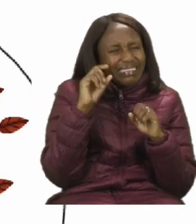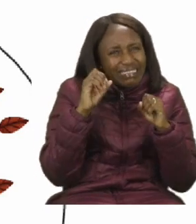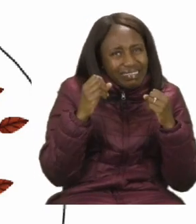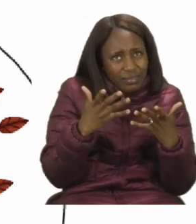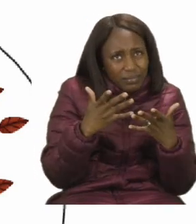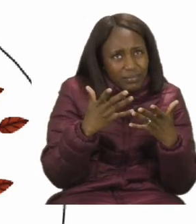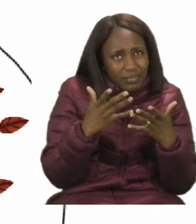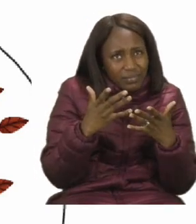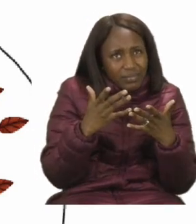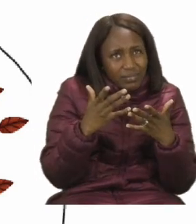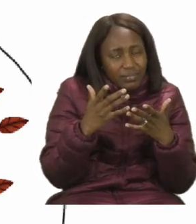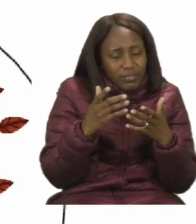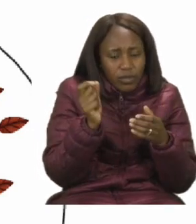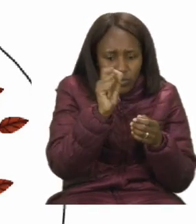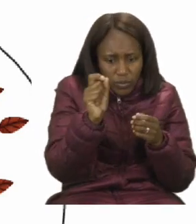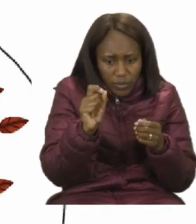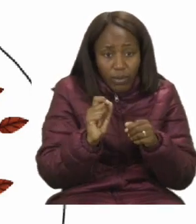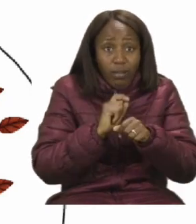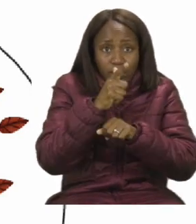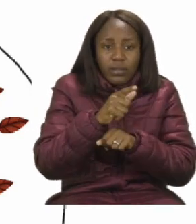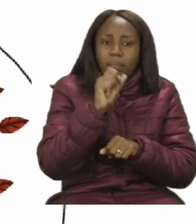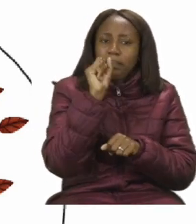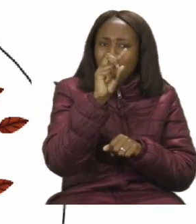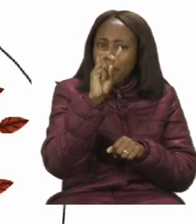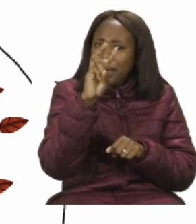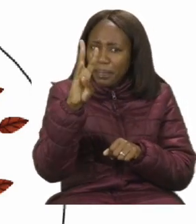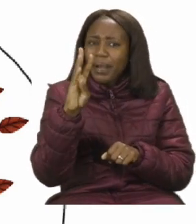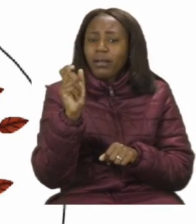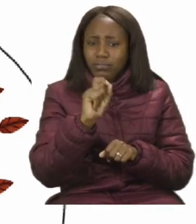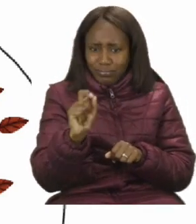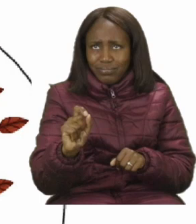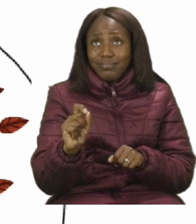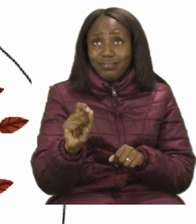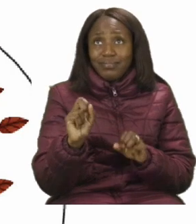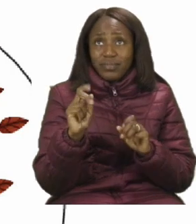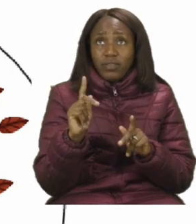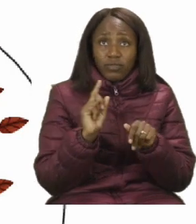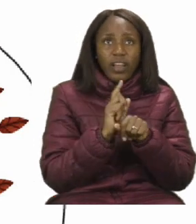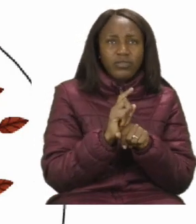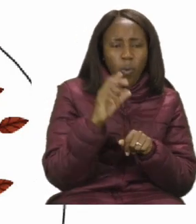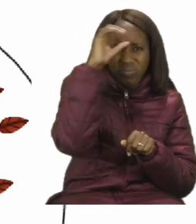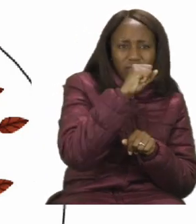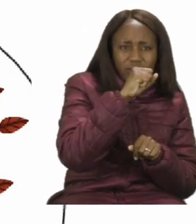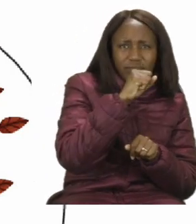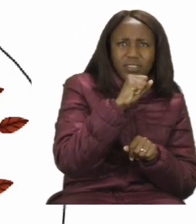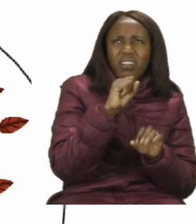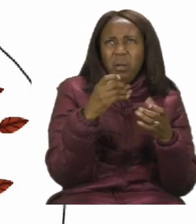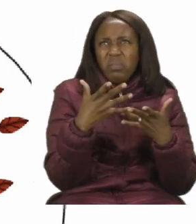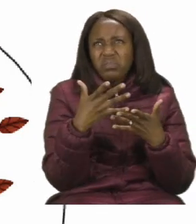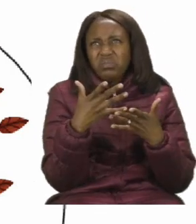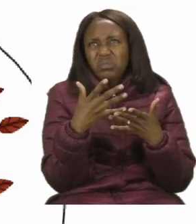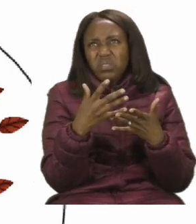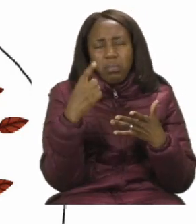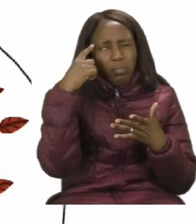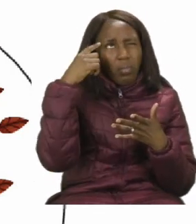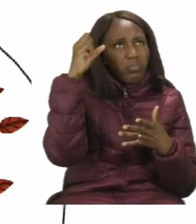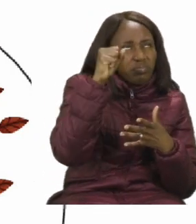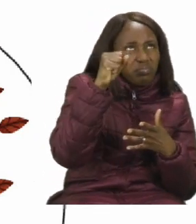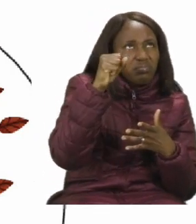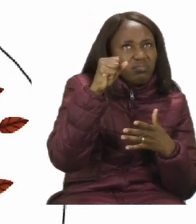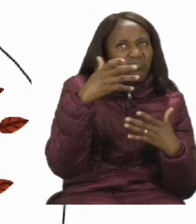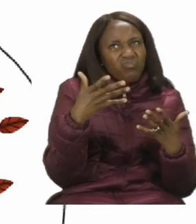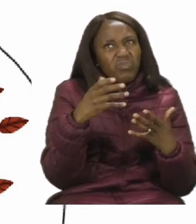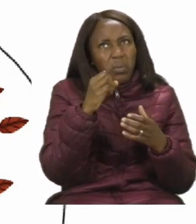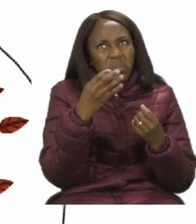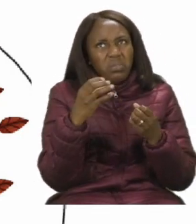and record, then count and record again. Right, on page 5 you will see you have